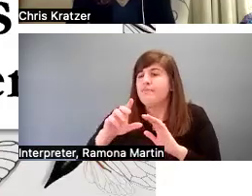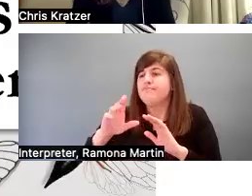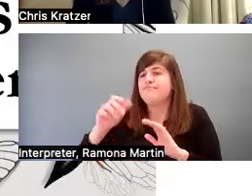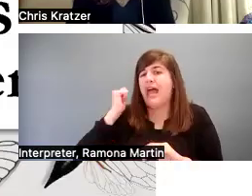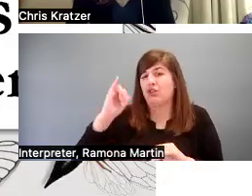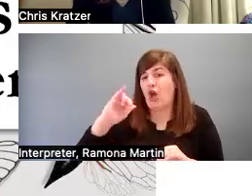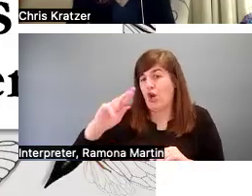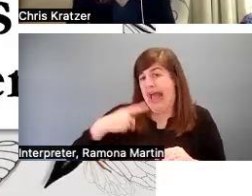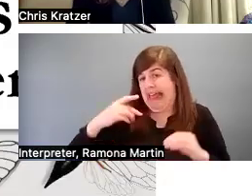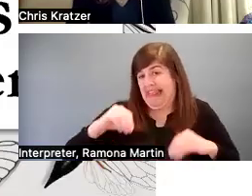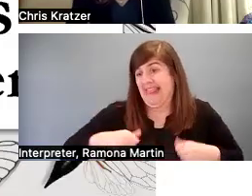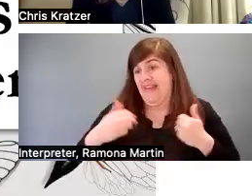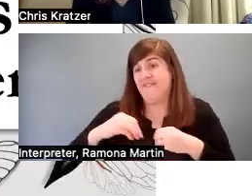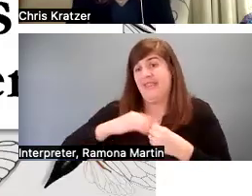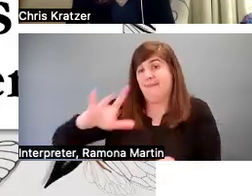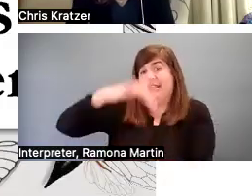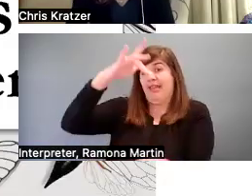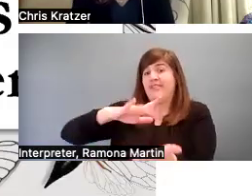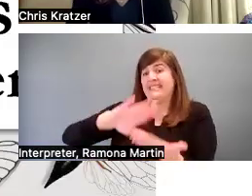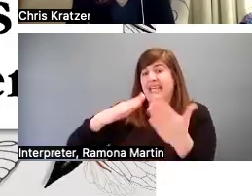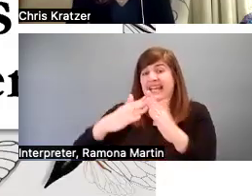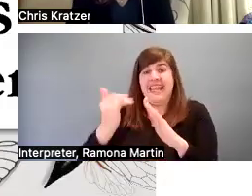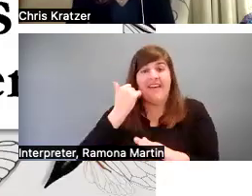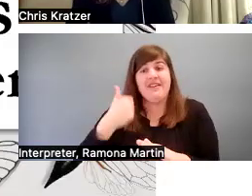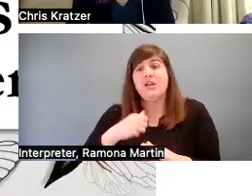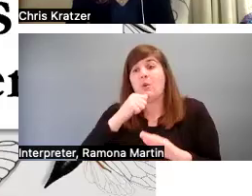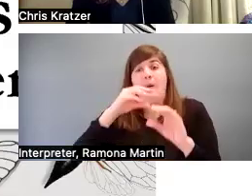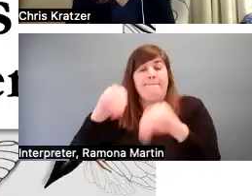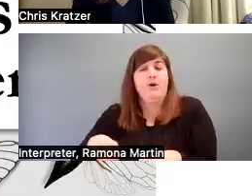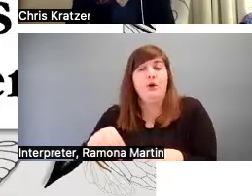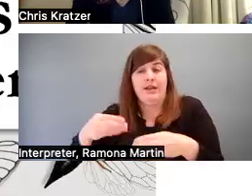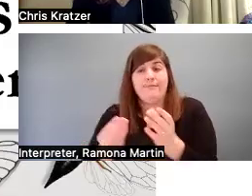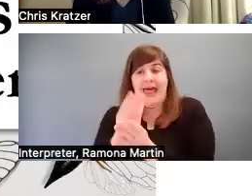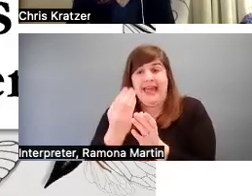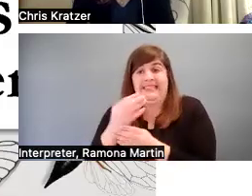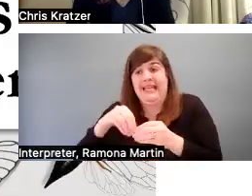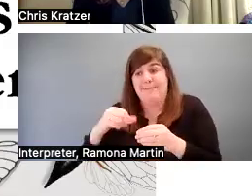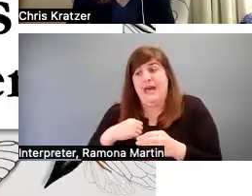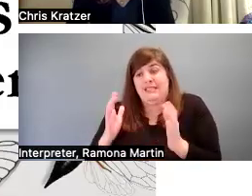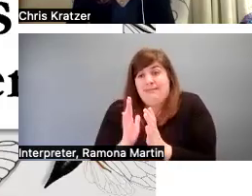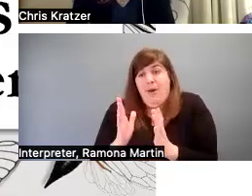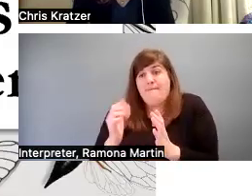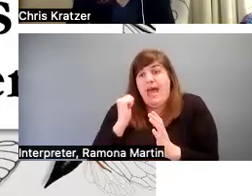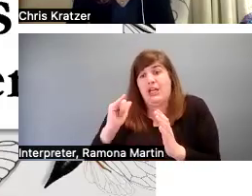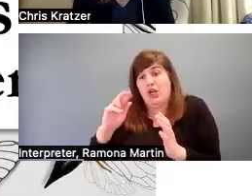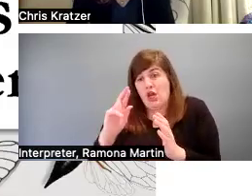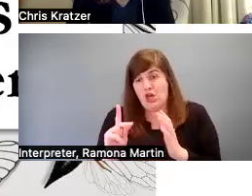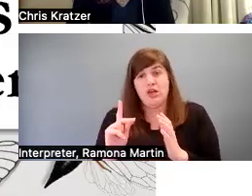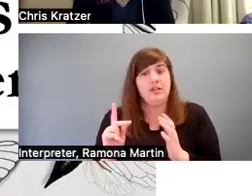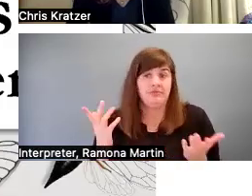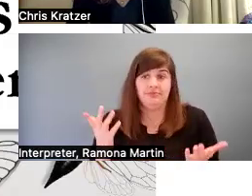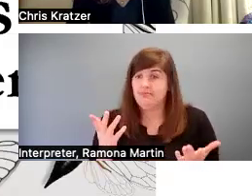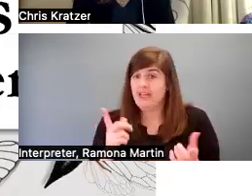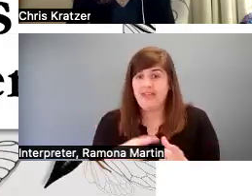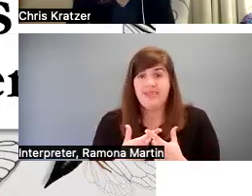city in Philadelphia. And if I don't put plants in my very, very small backyard, there